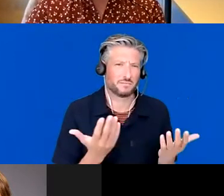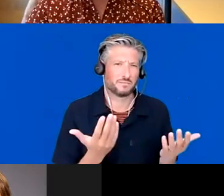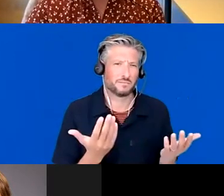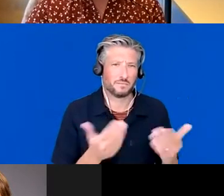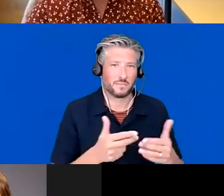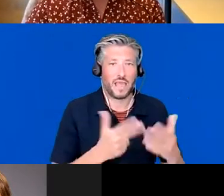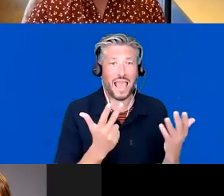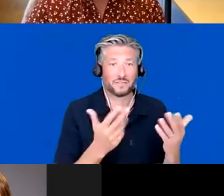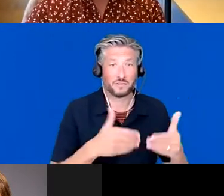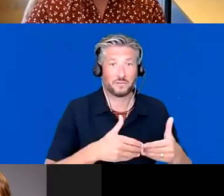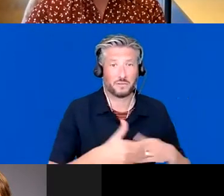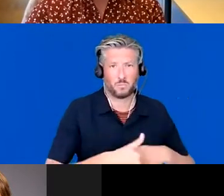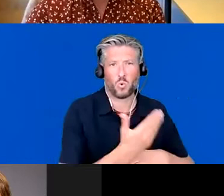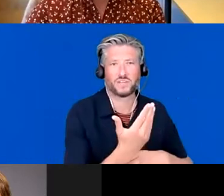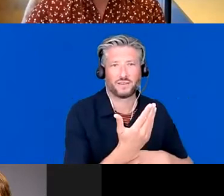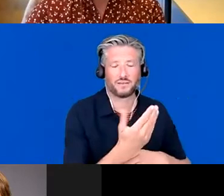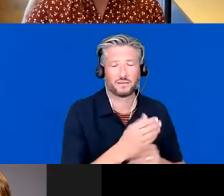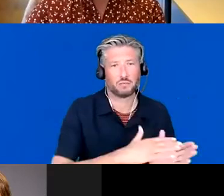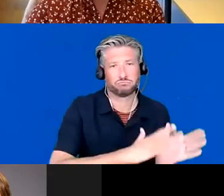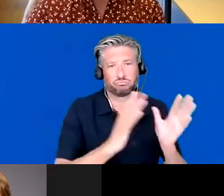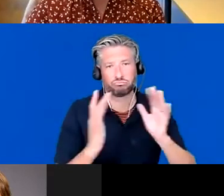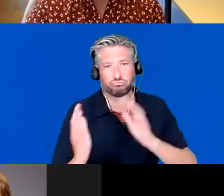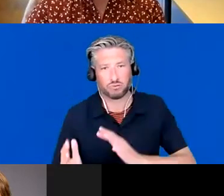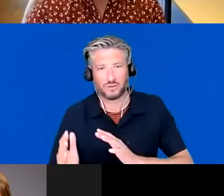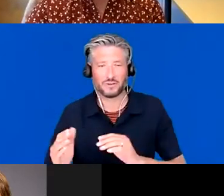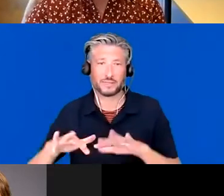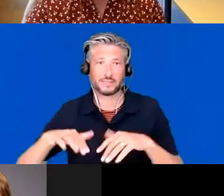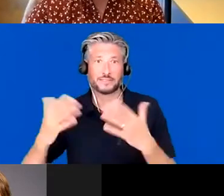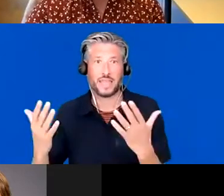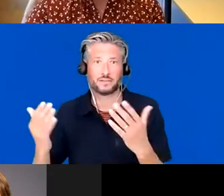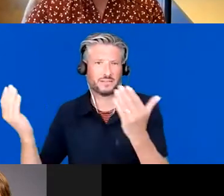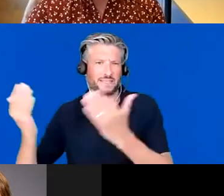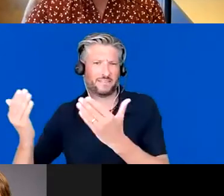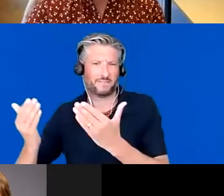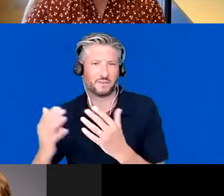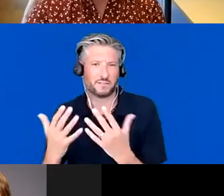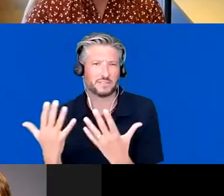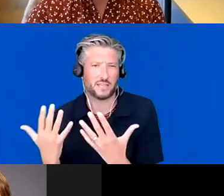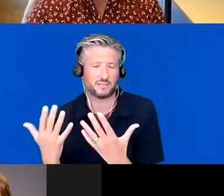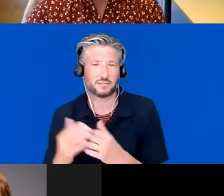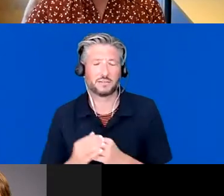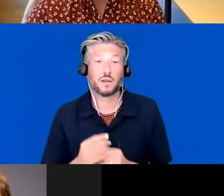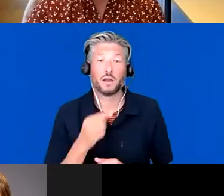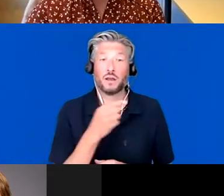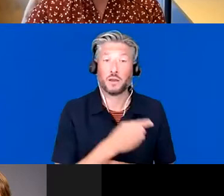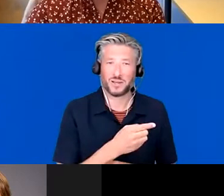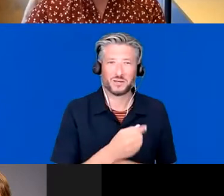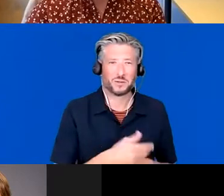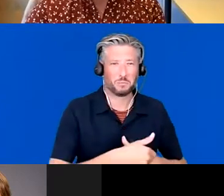including Ingeborg here, who hosted Zoom meetings. In the mornings, Europeans could meet